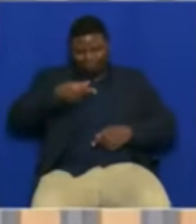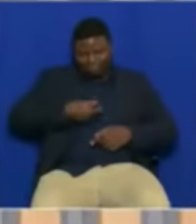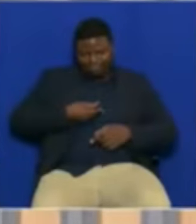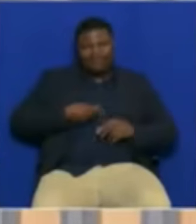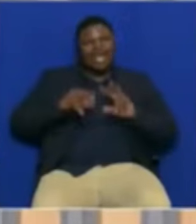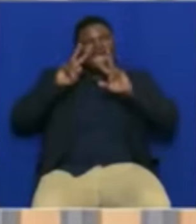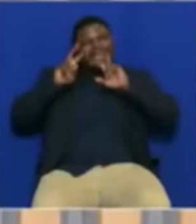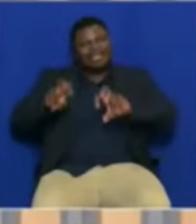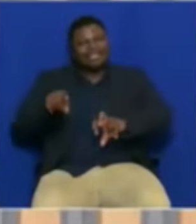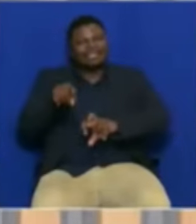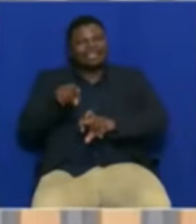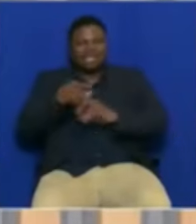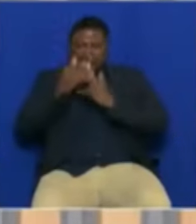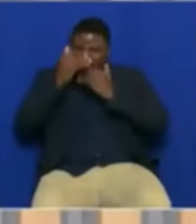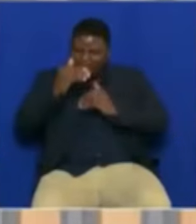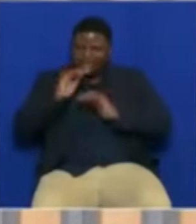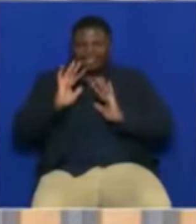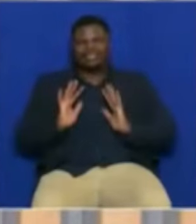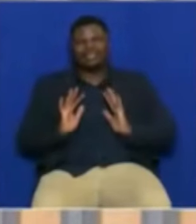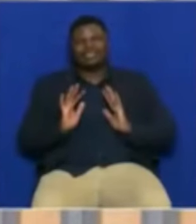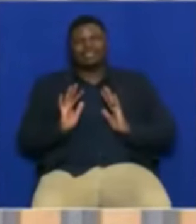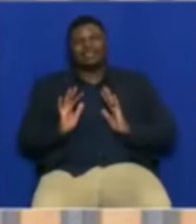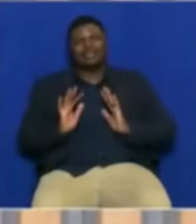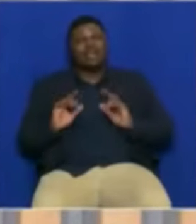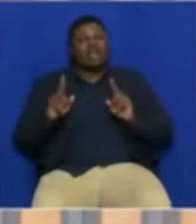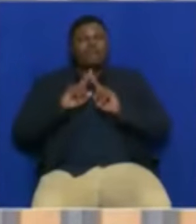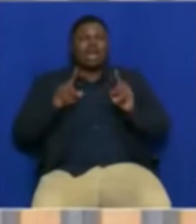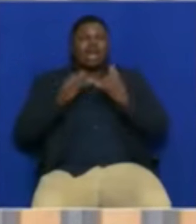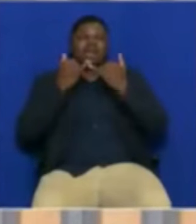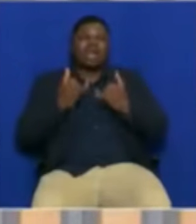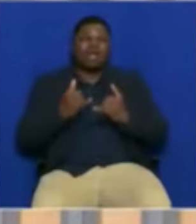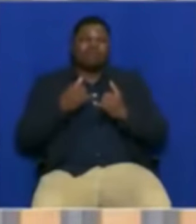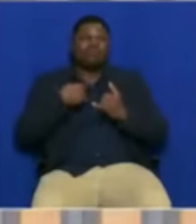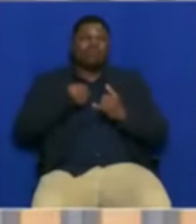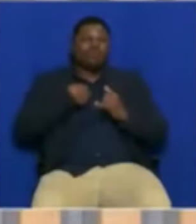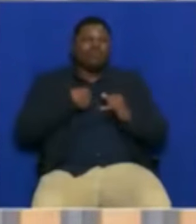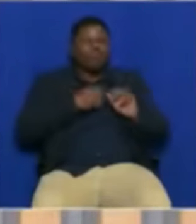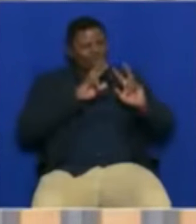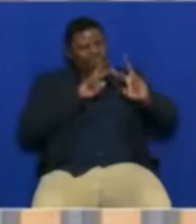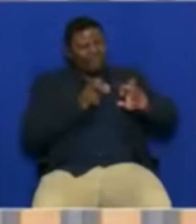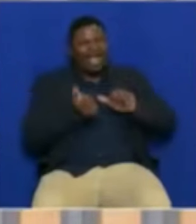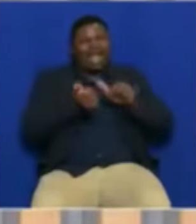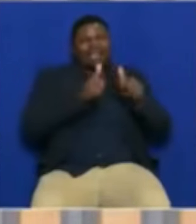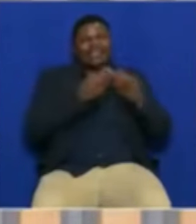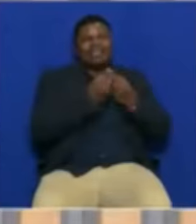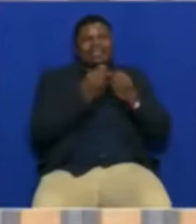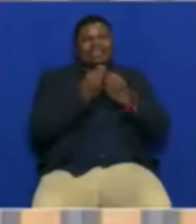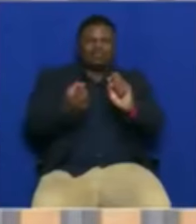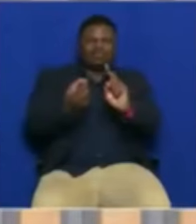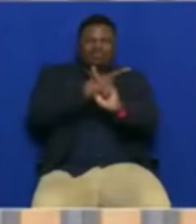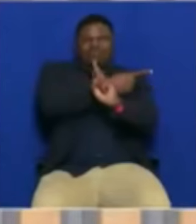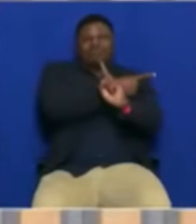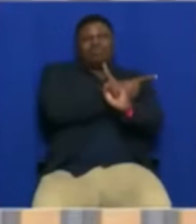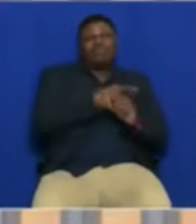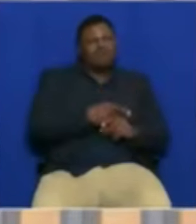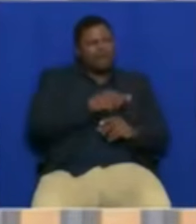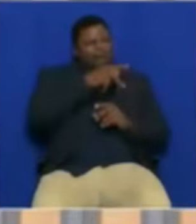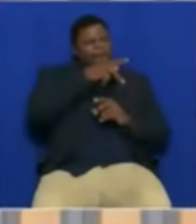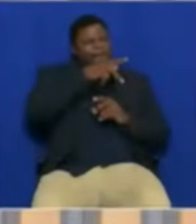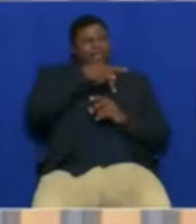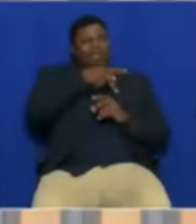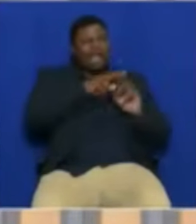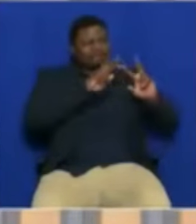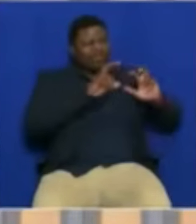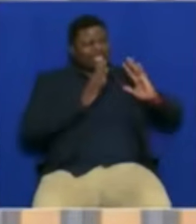It was not an opportunity for you to go fish for other things that Pinar did or did not do right. That's why the